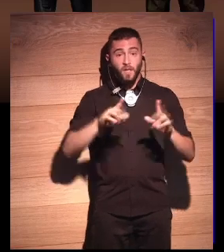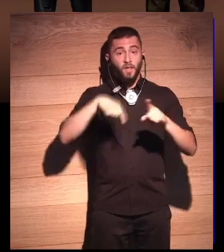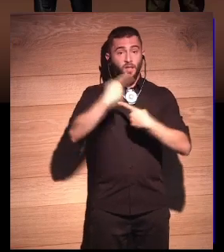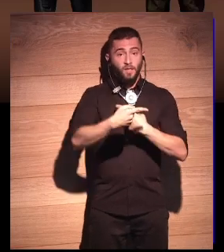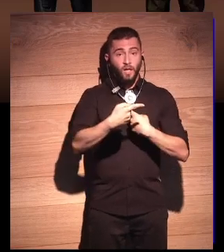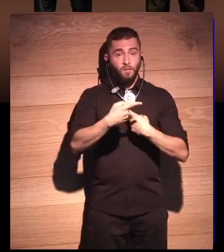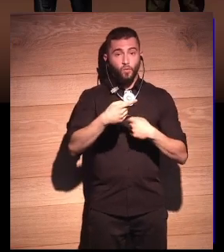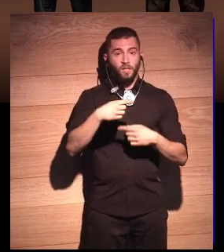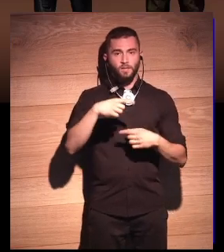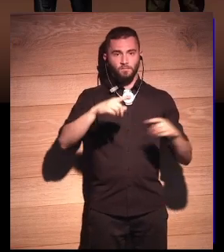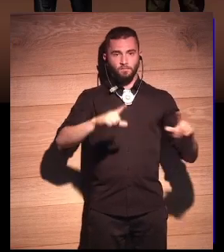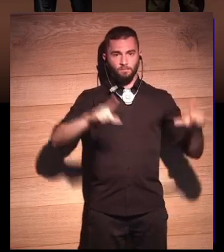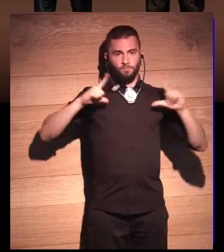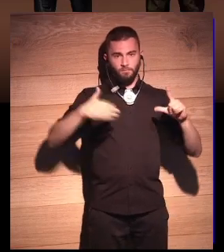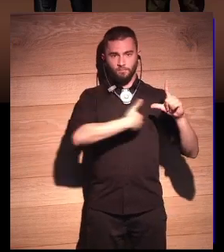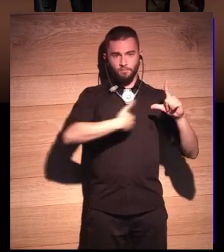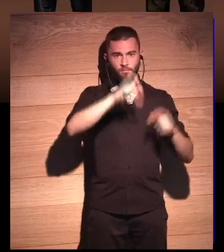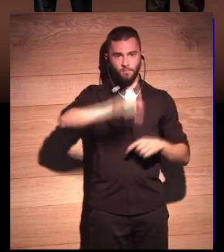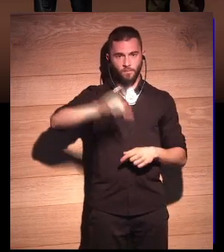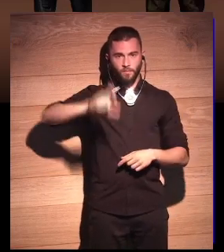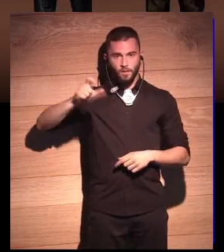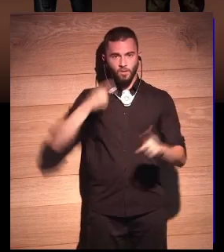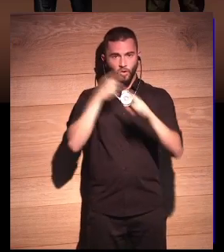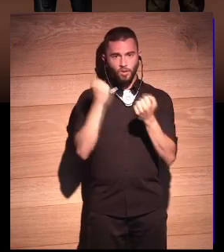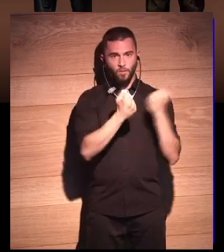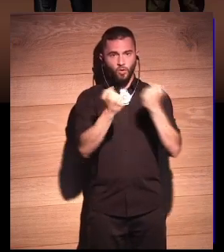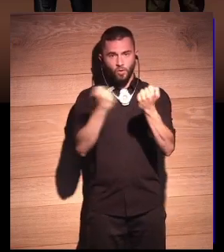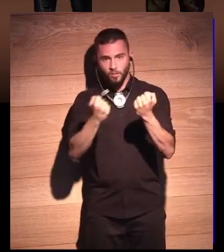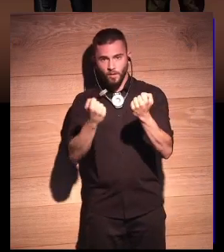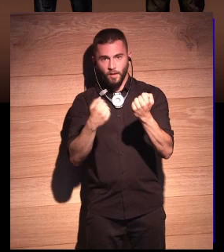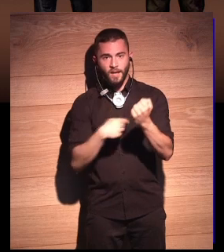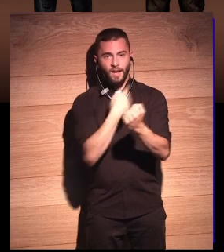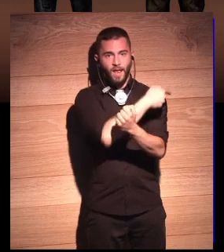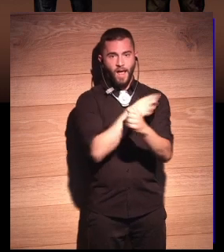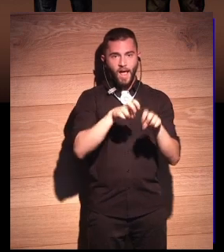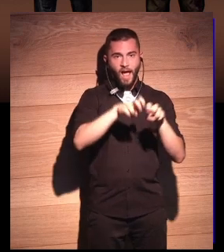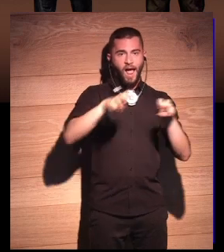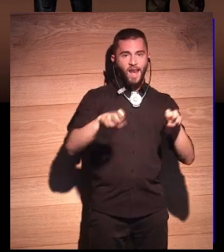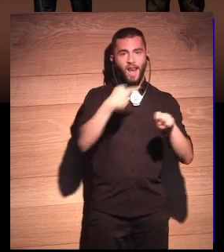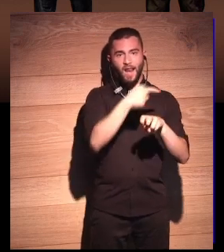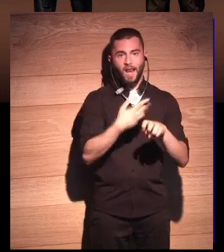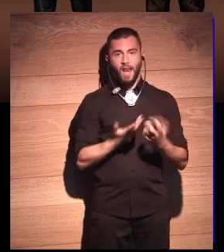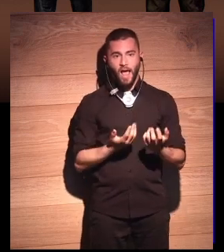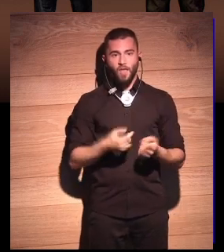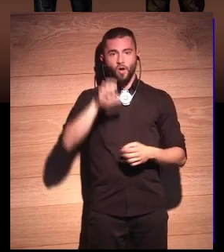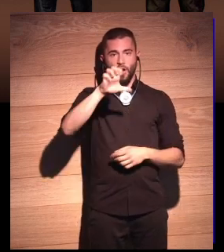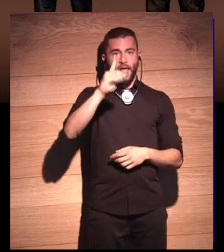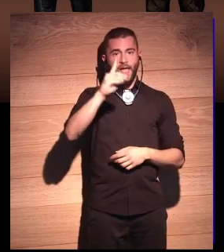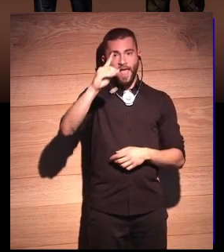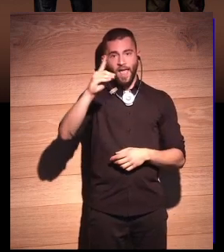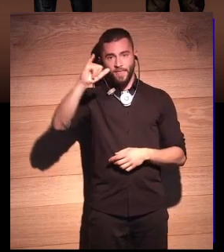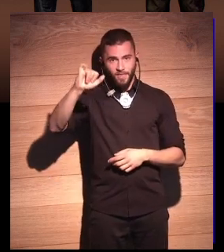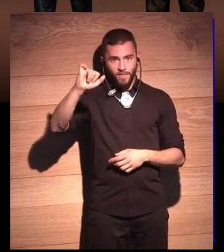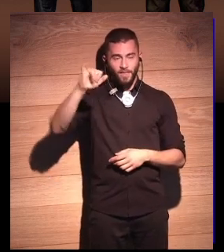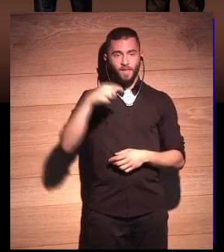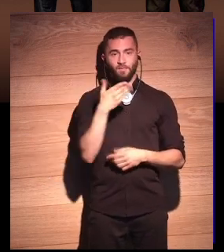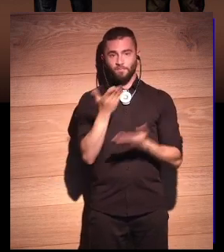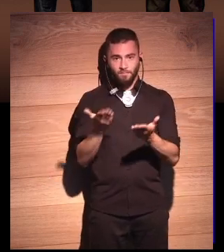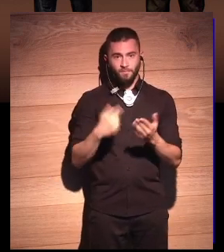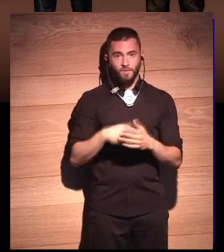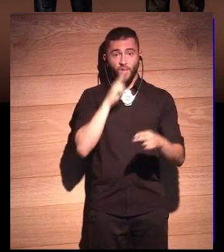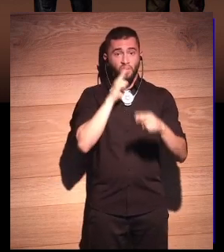car, to sit next to you and get you to where you're going. This is Eddie. He didn't have a name at this point, so we gave him